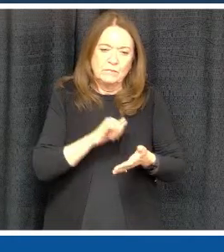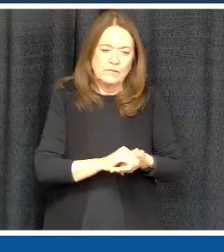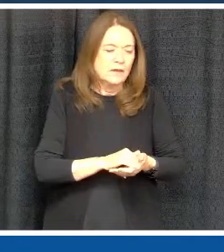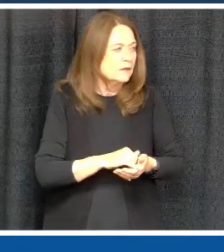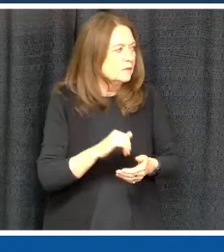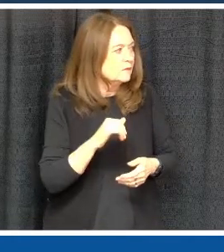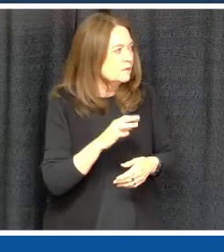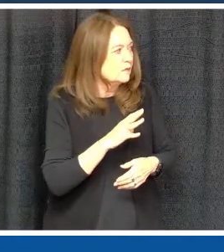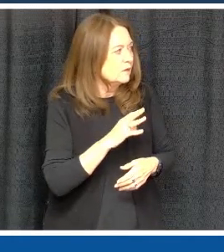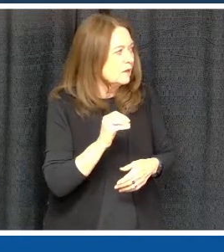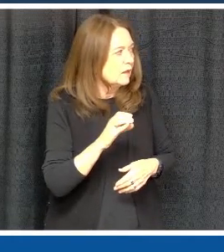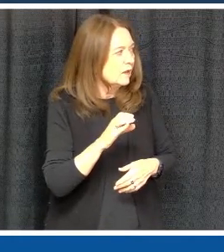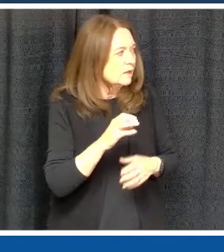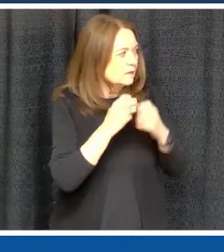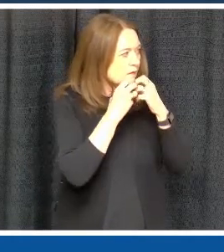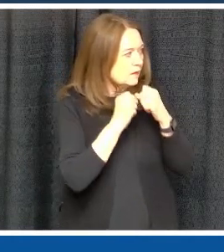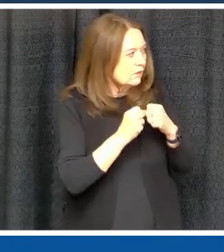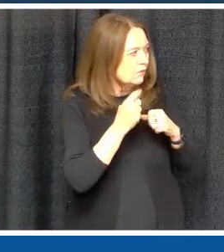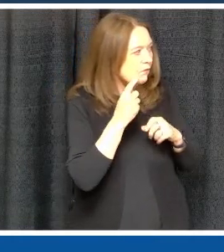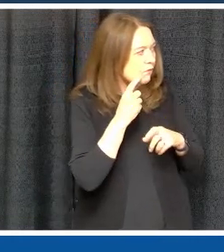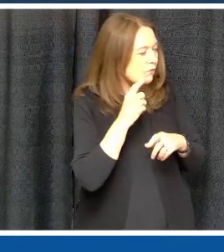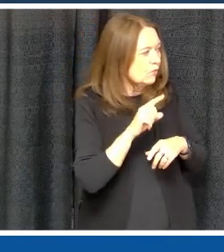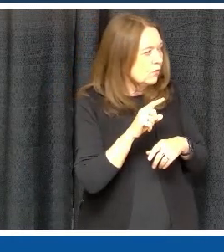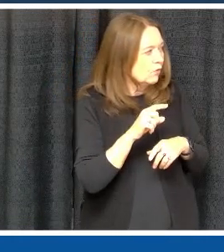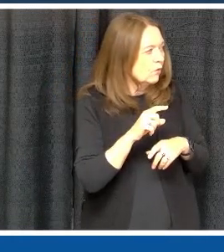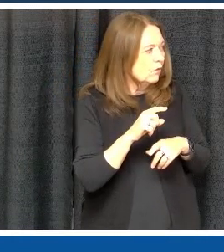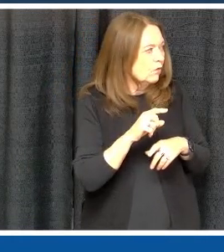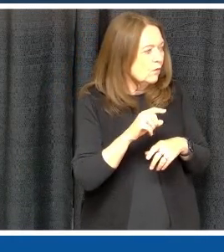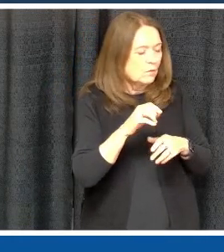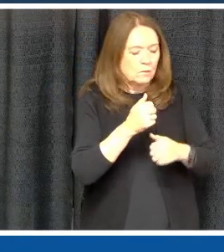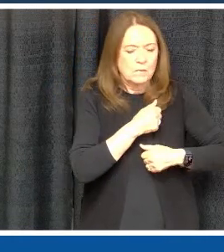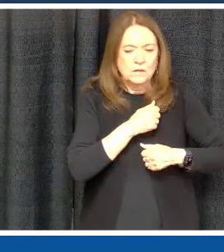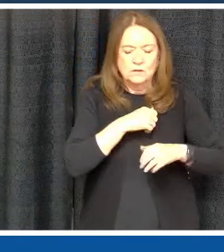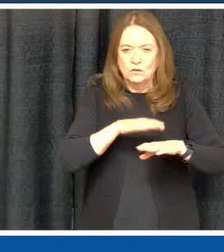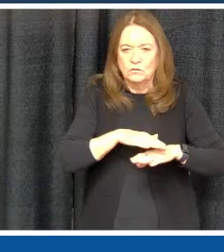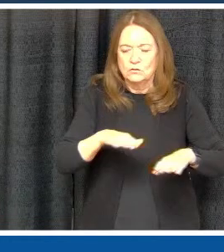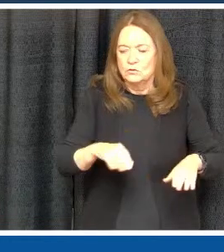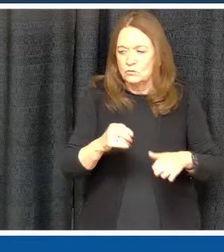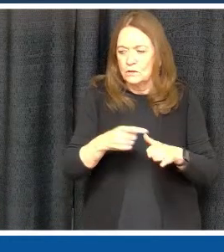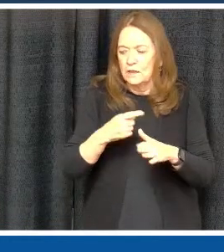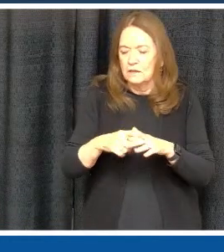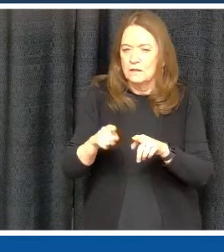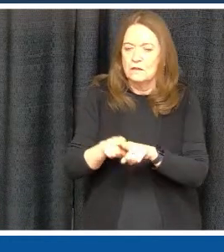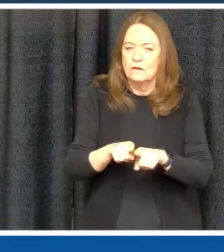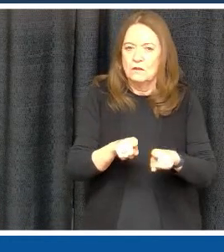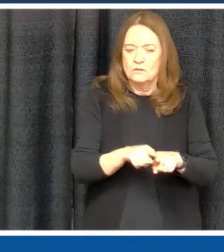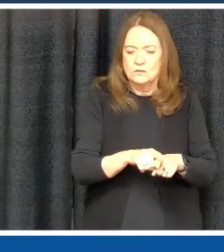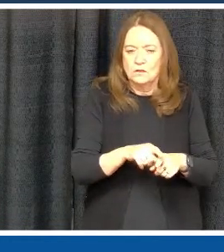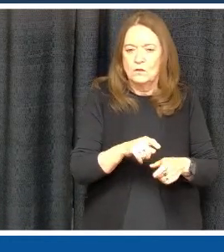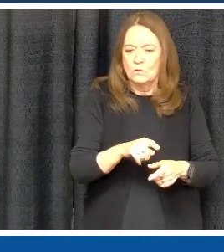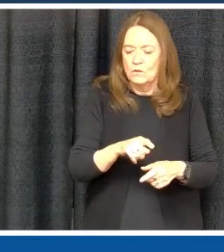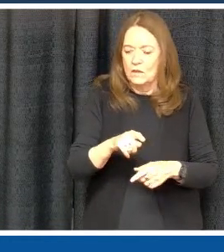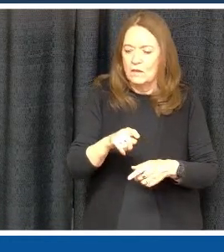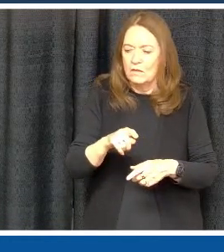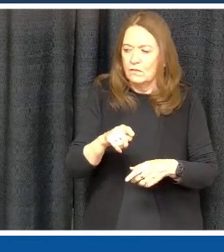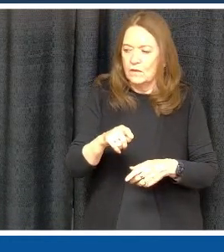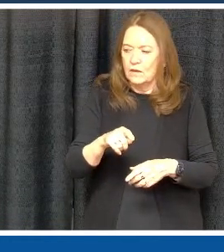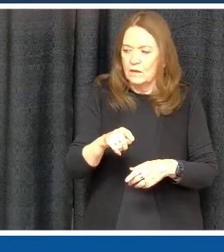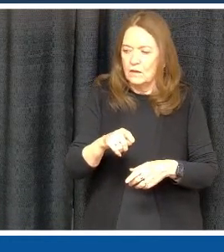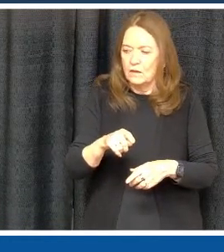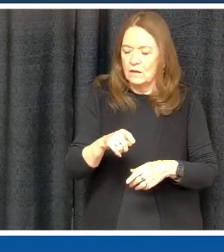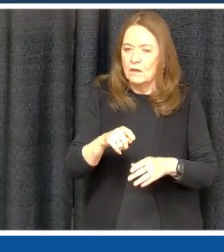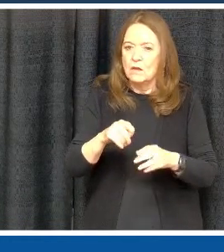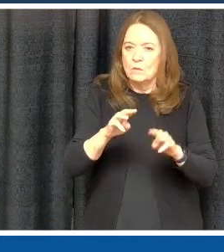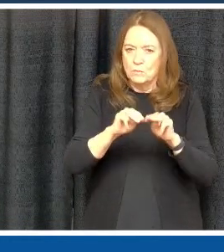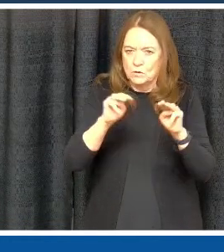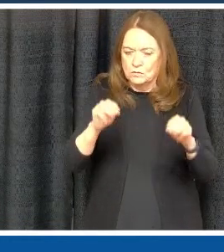in care or in place of the military children. And then also the Customs House Museum is once again doing the